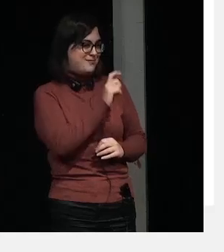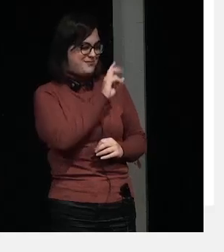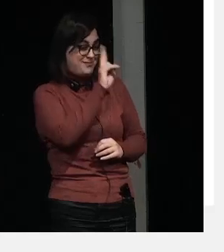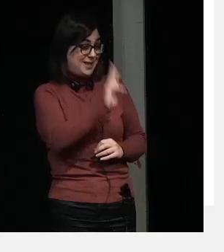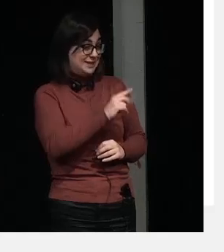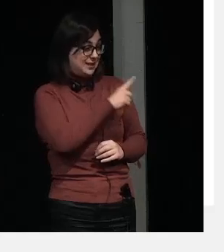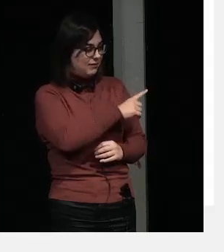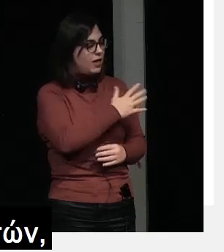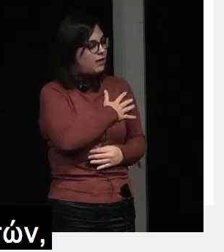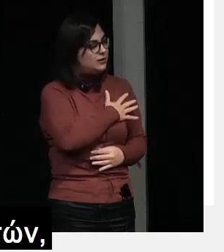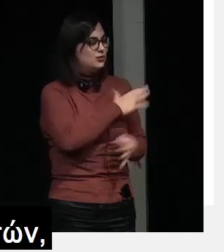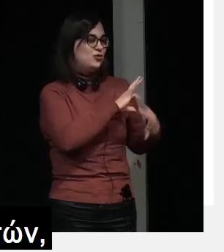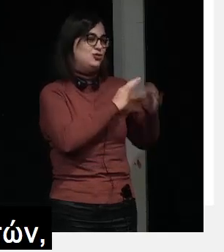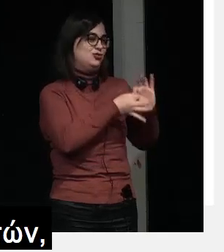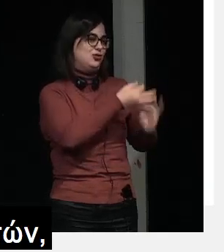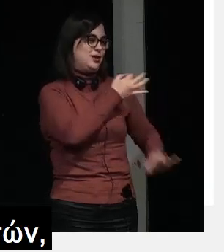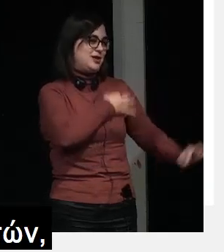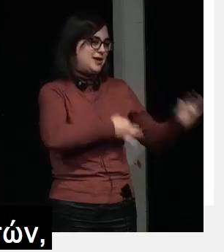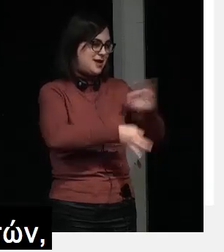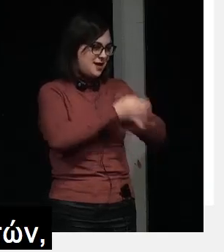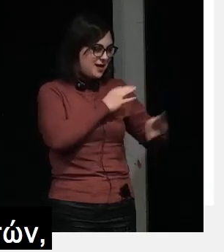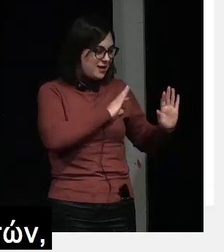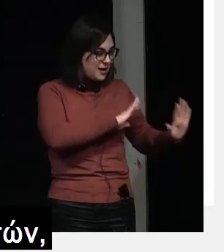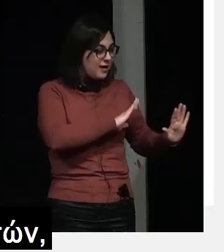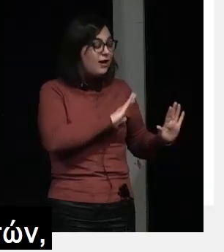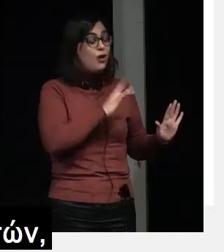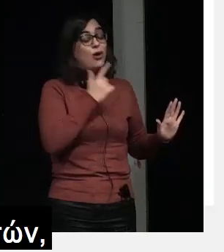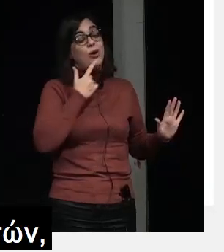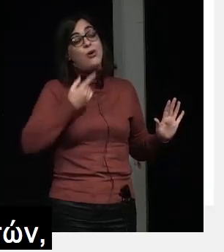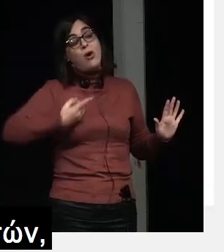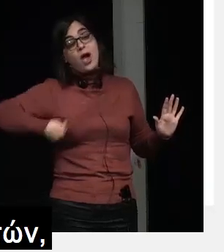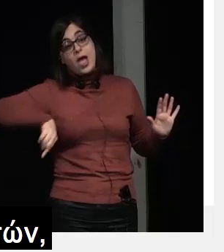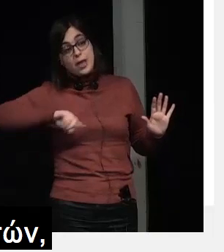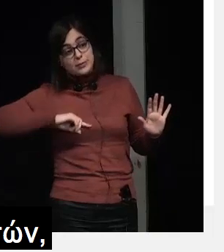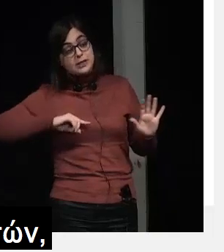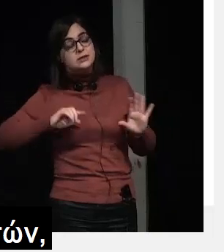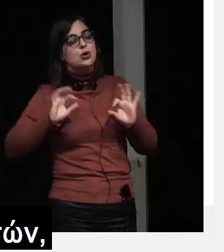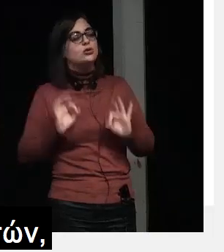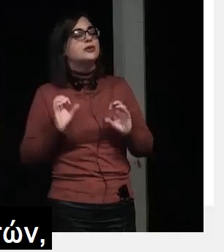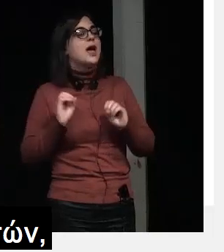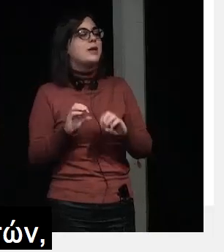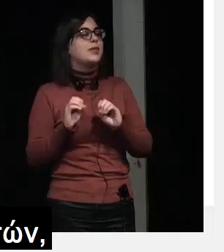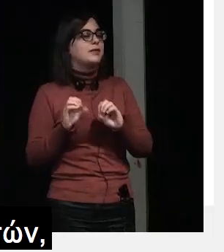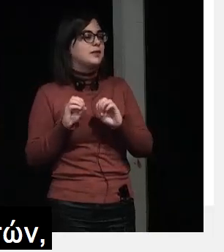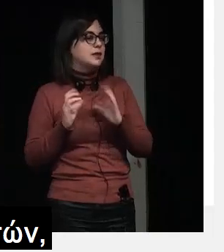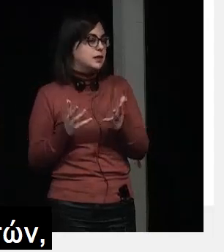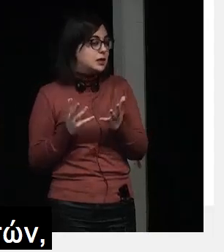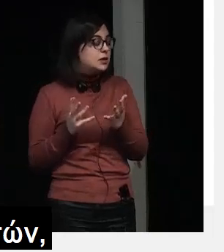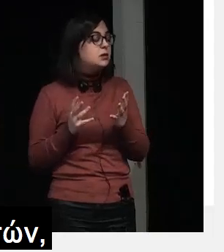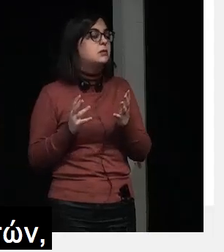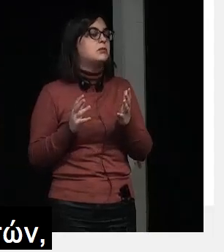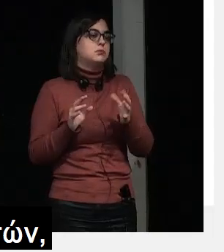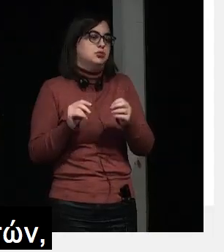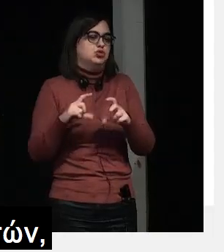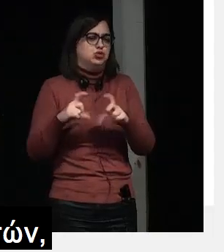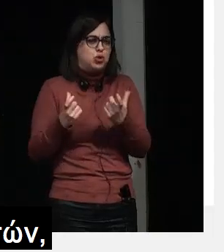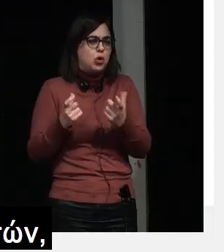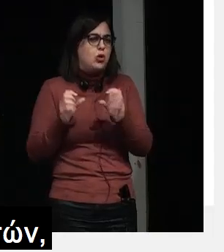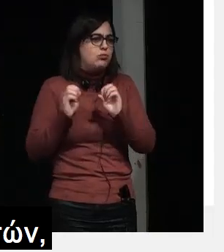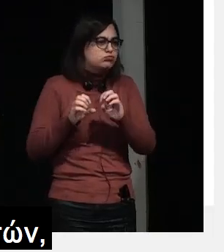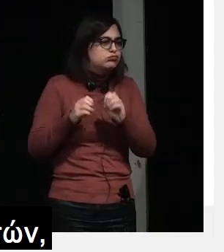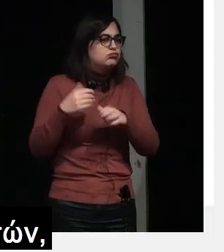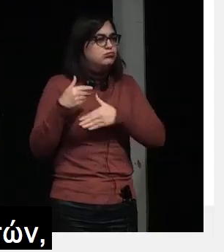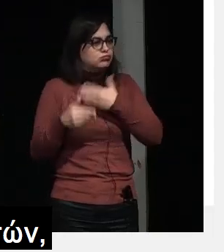and sharing your story, because for those of us who are educators in the field and really